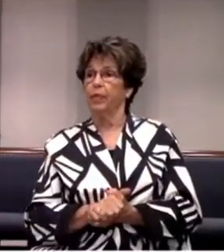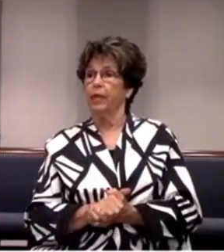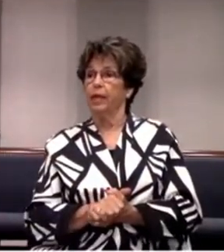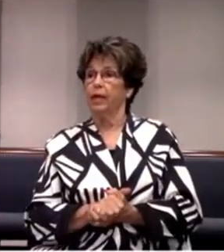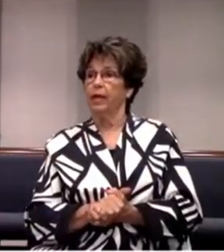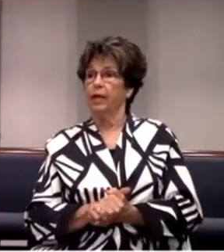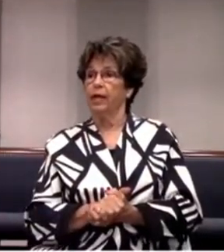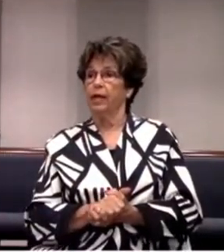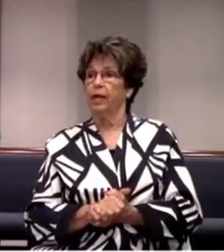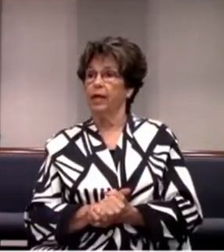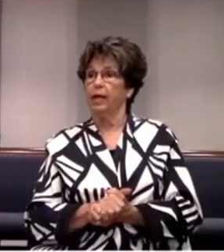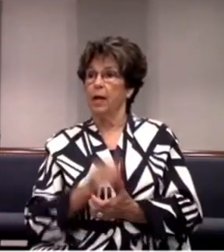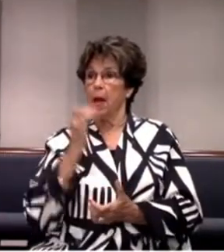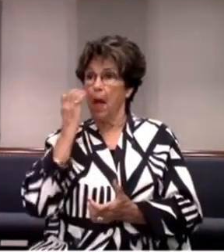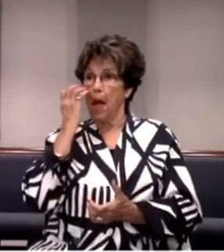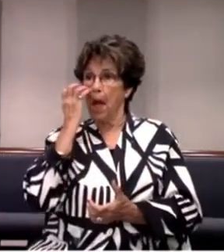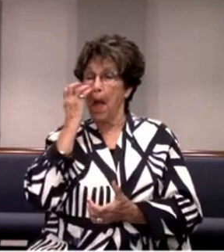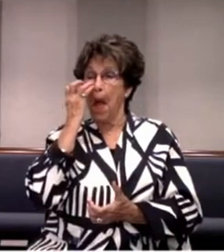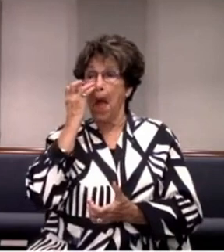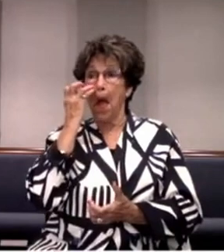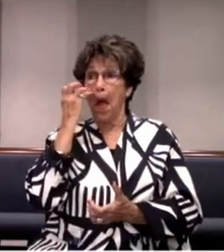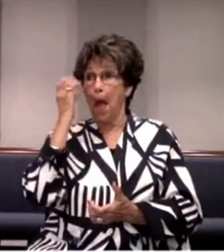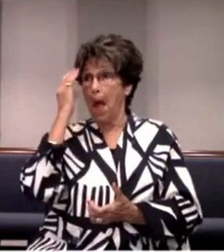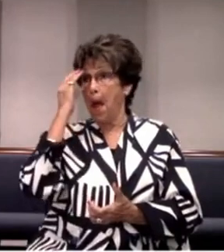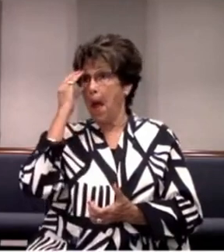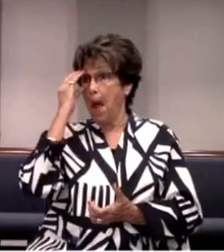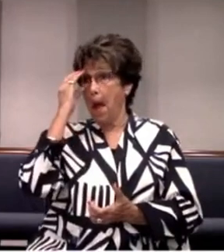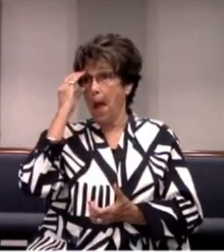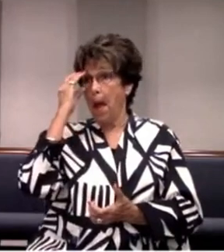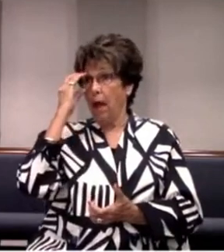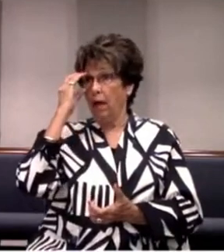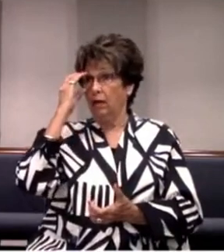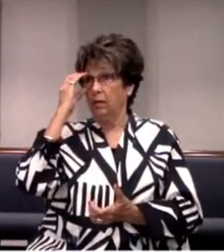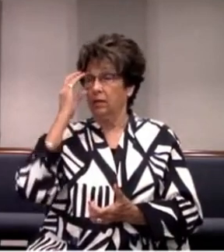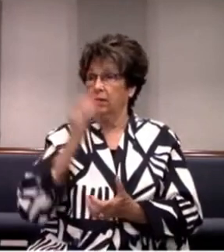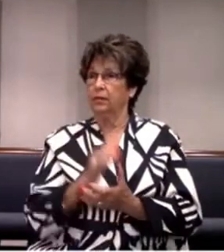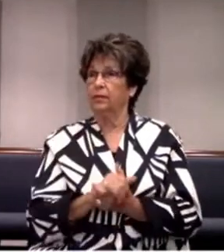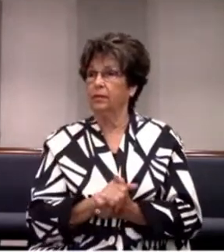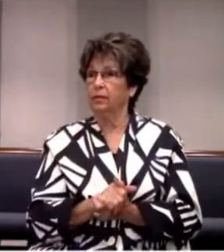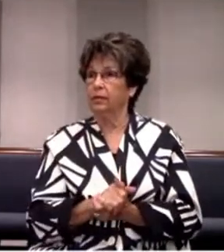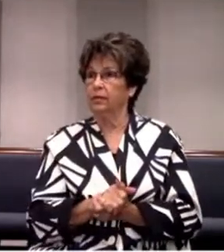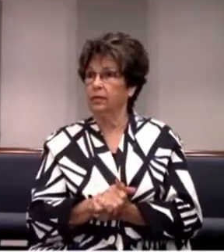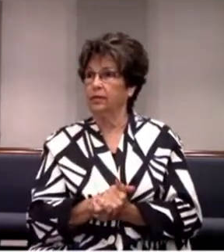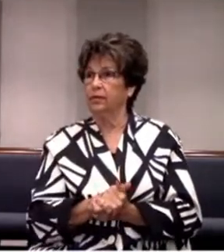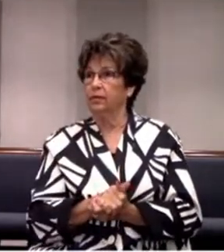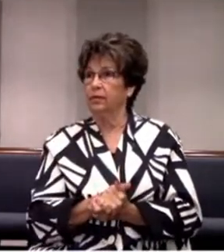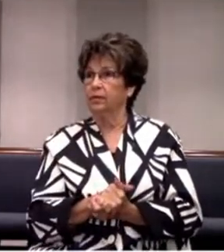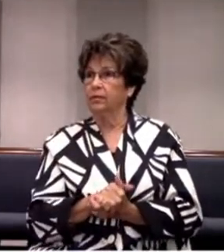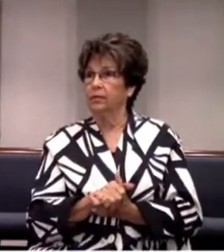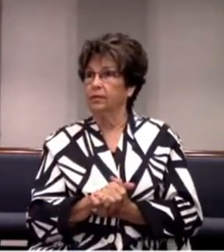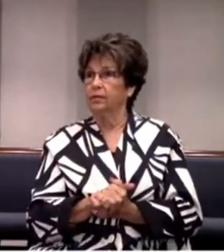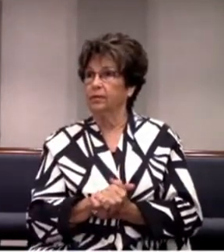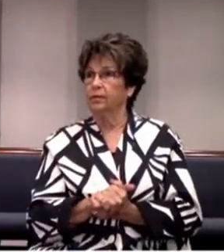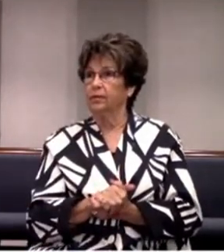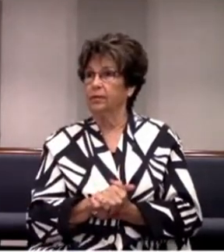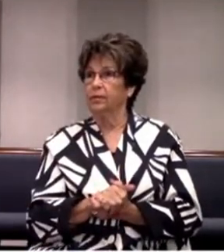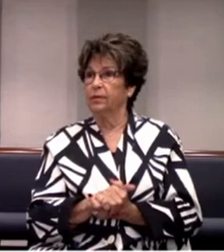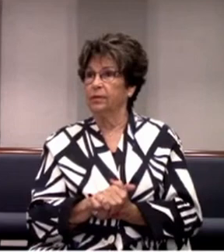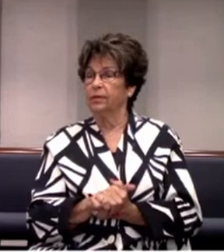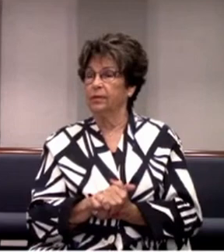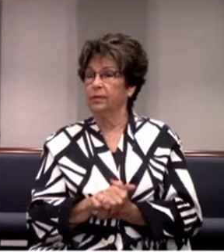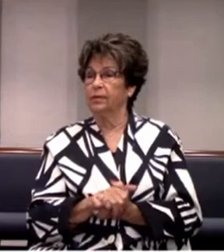Did they answer right or wrong, Pastor? Because I didn't dare raise my hand. We'll see in just a